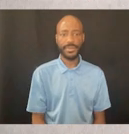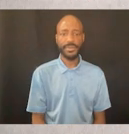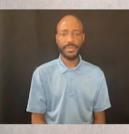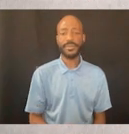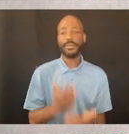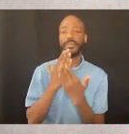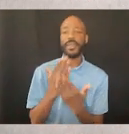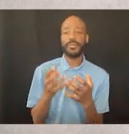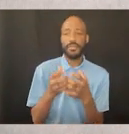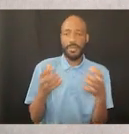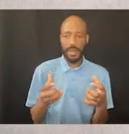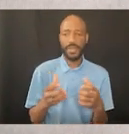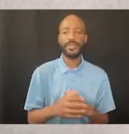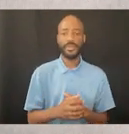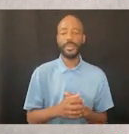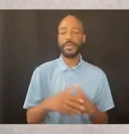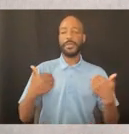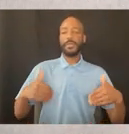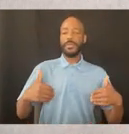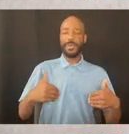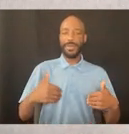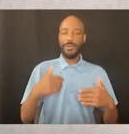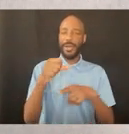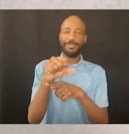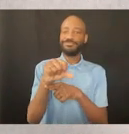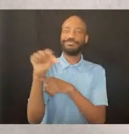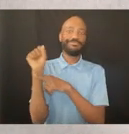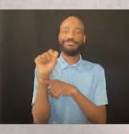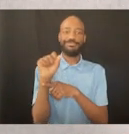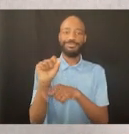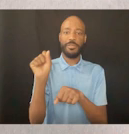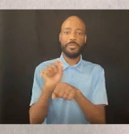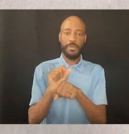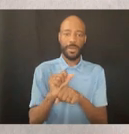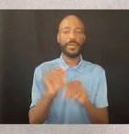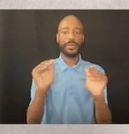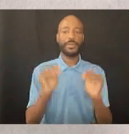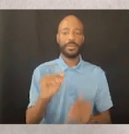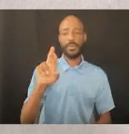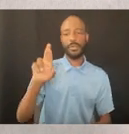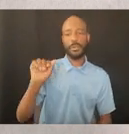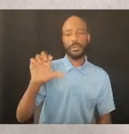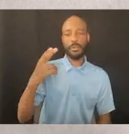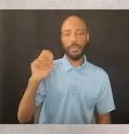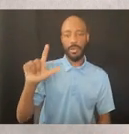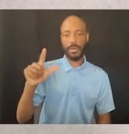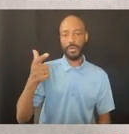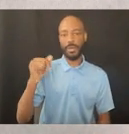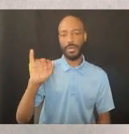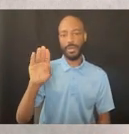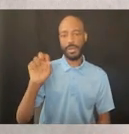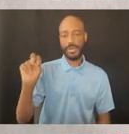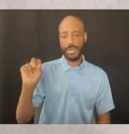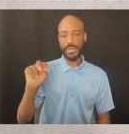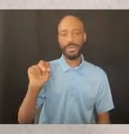Thank you so much. This is such a stunning work. Next artist is Rachel Gibson. This is